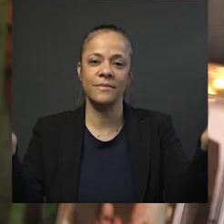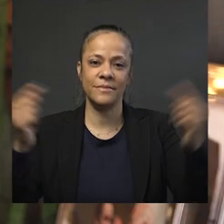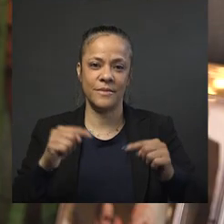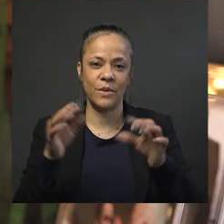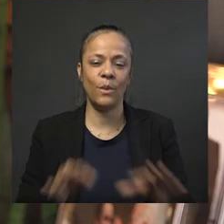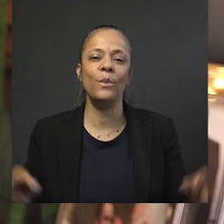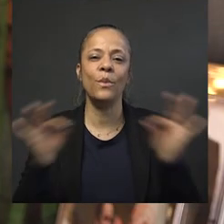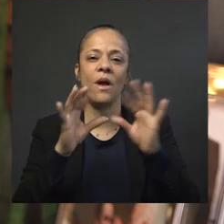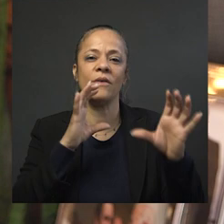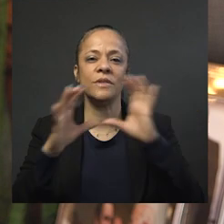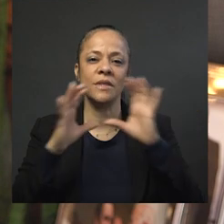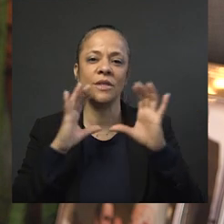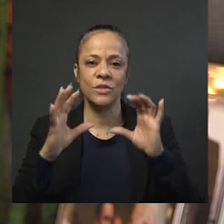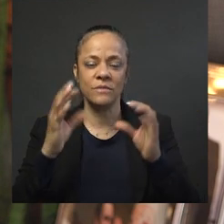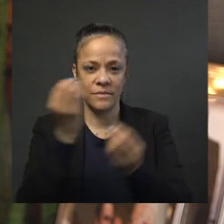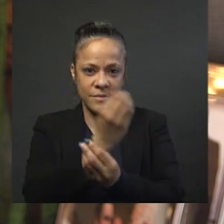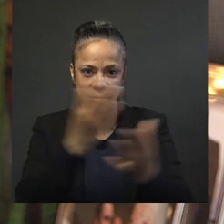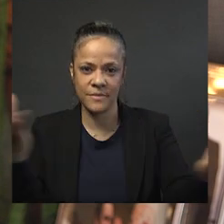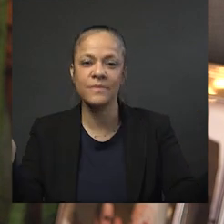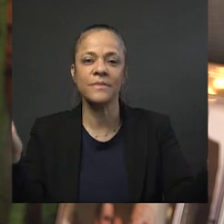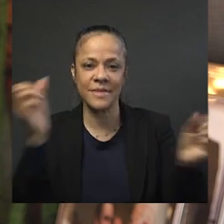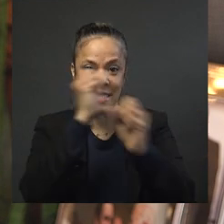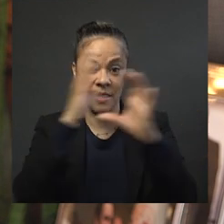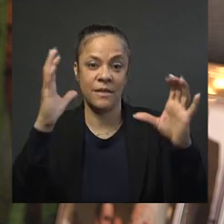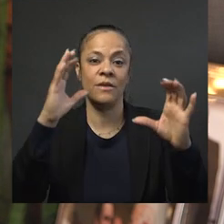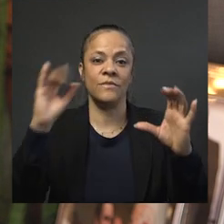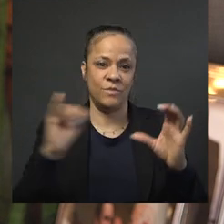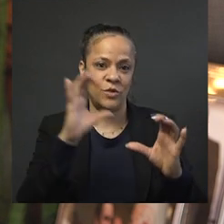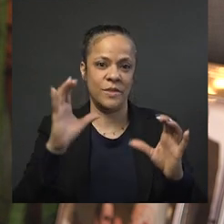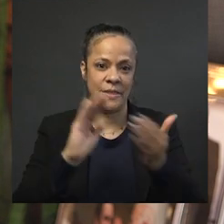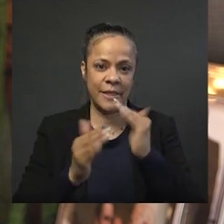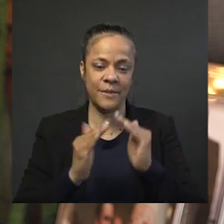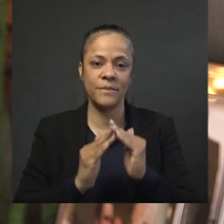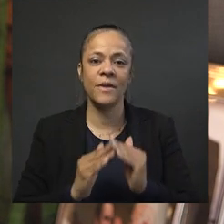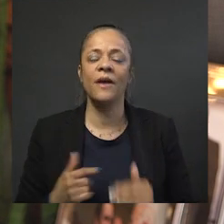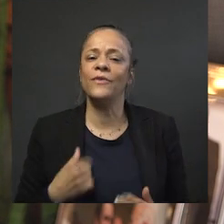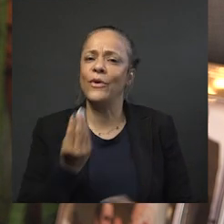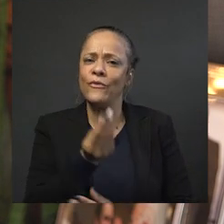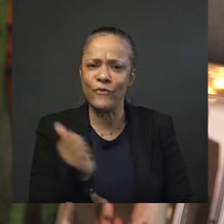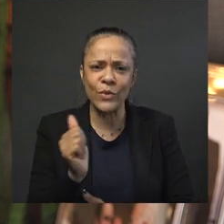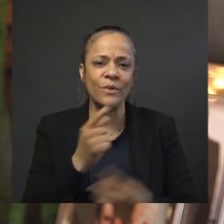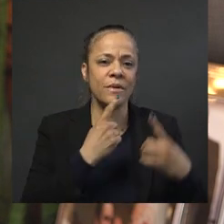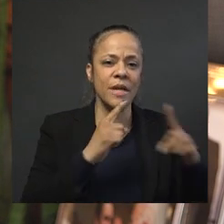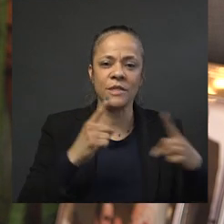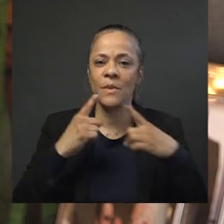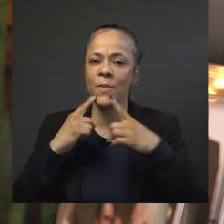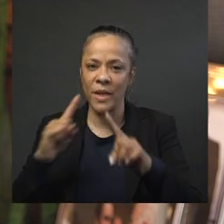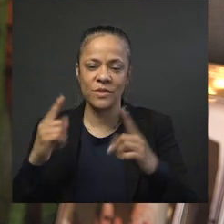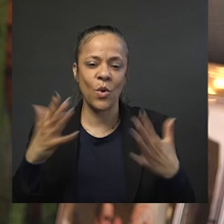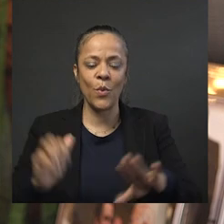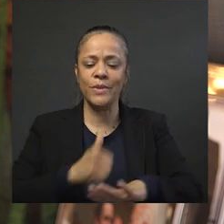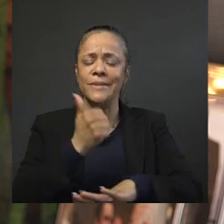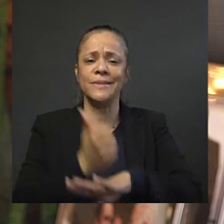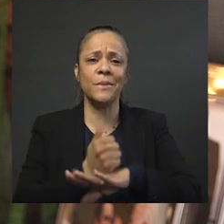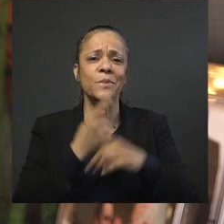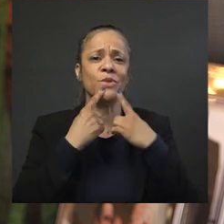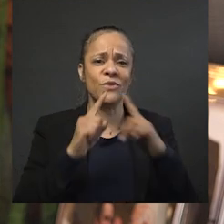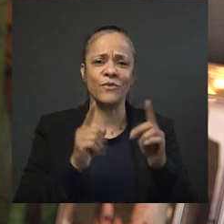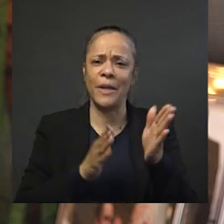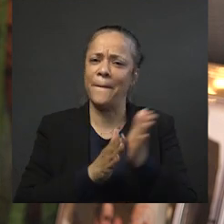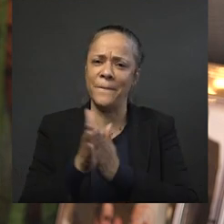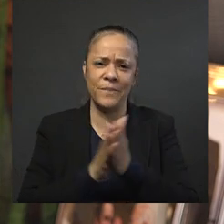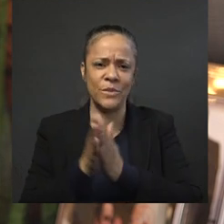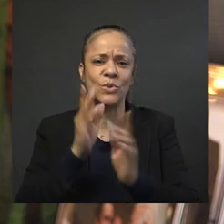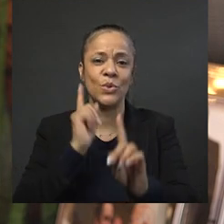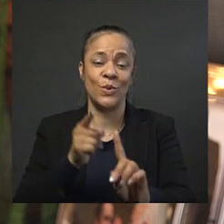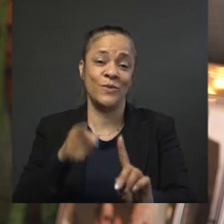Thank you for joining me for an important conversation to provide a clear picture of the state of our city. We have several exciting announcements to share as we set out to achieve some of our